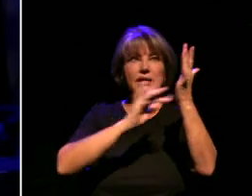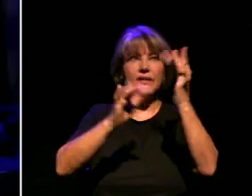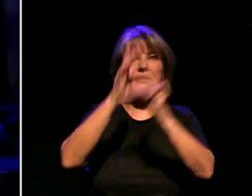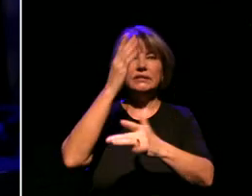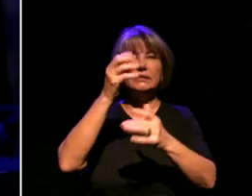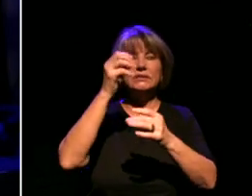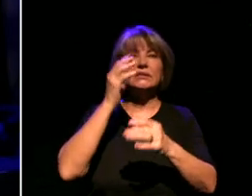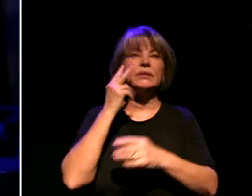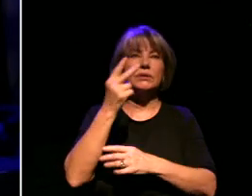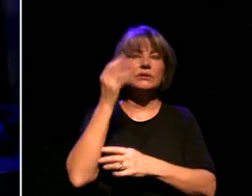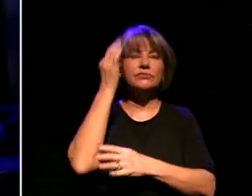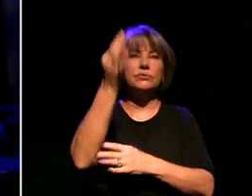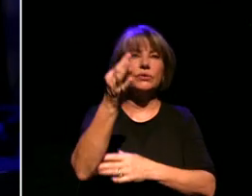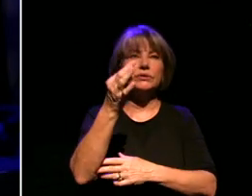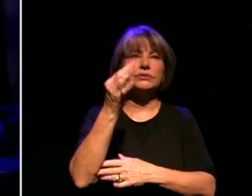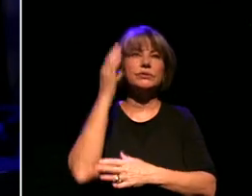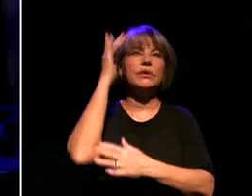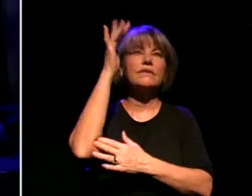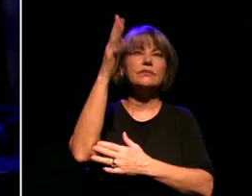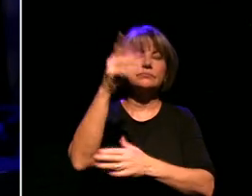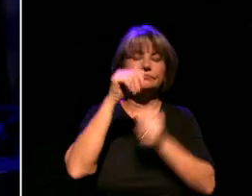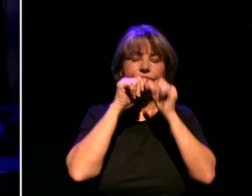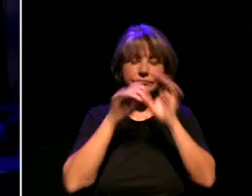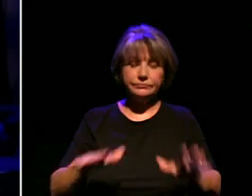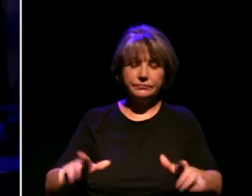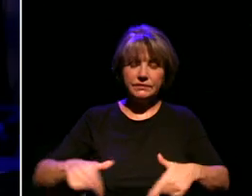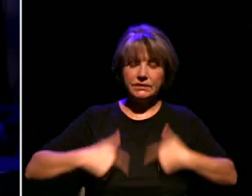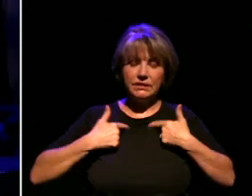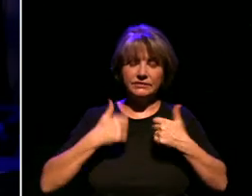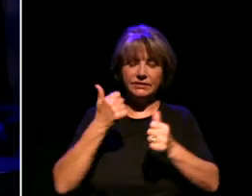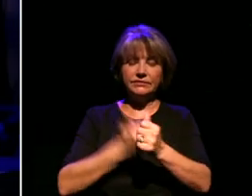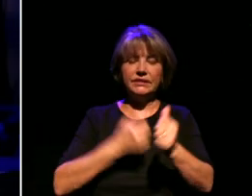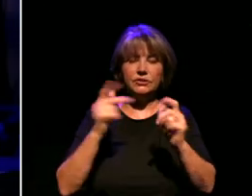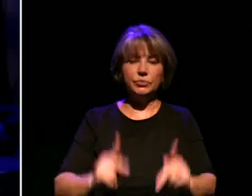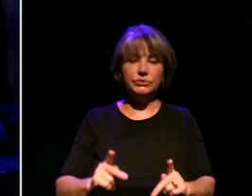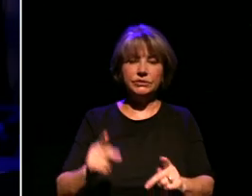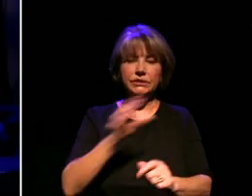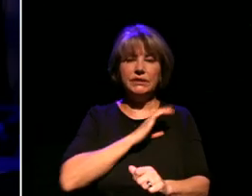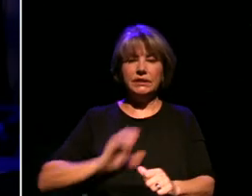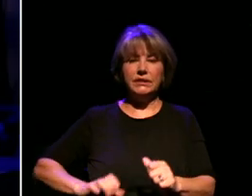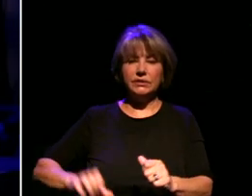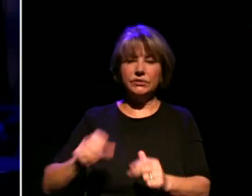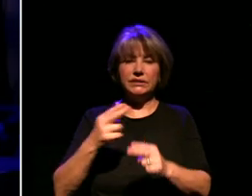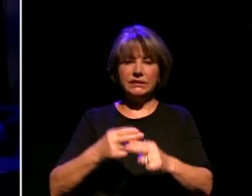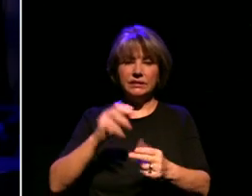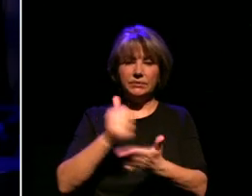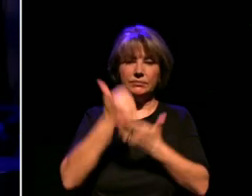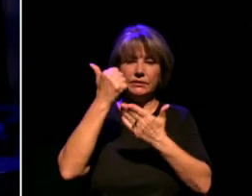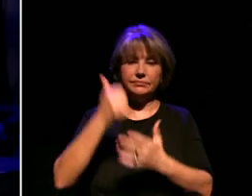blessing of this word in the lives of each of our people. For it's in Christ's name I pray. Amen.